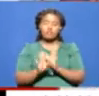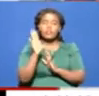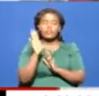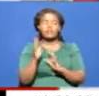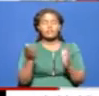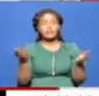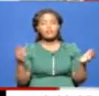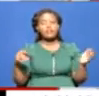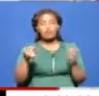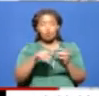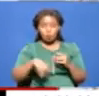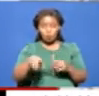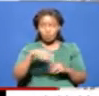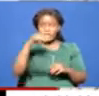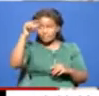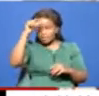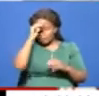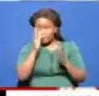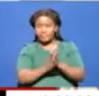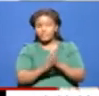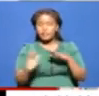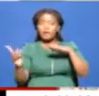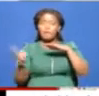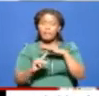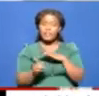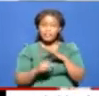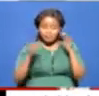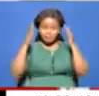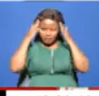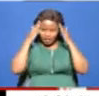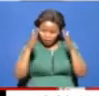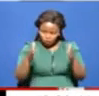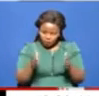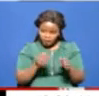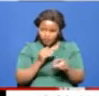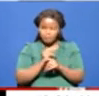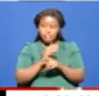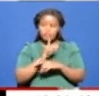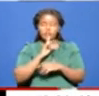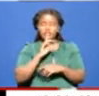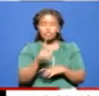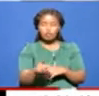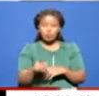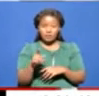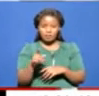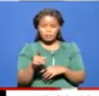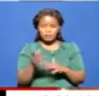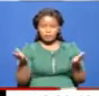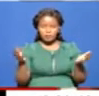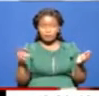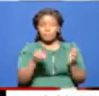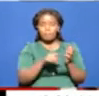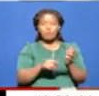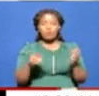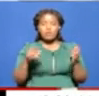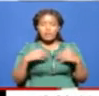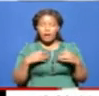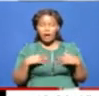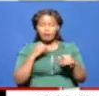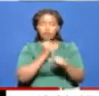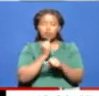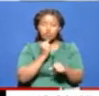we as government, as a ministry, are committed to ensuring that we provide a climate, an